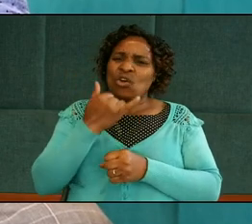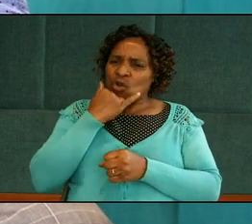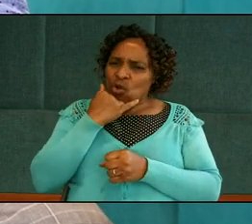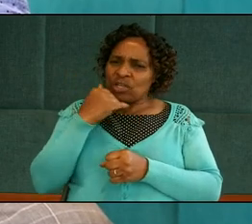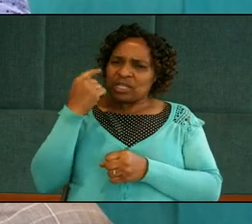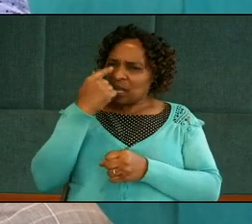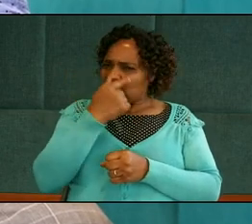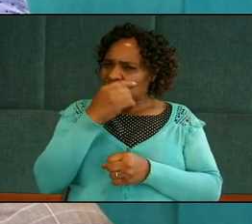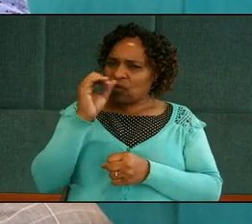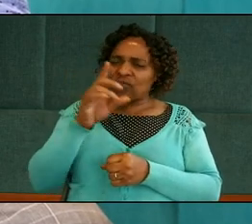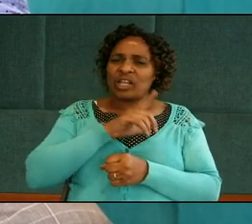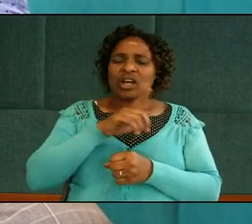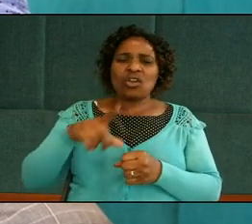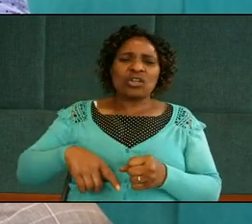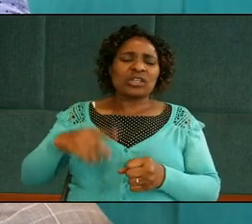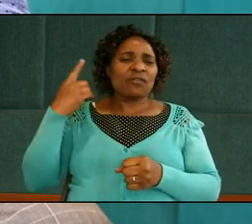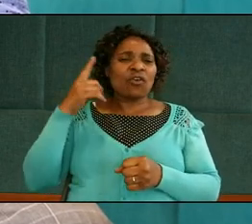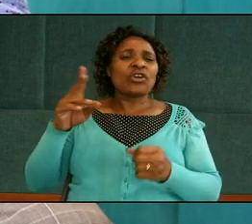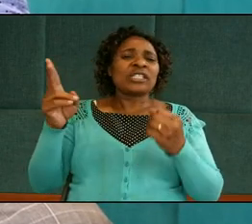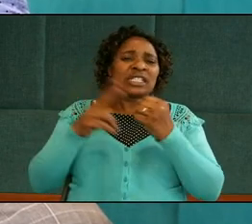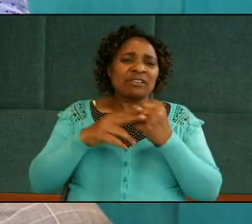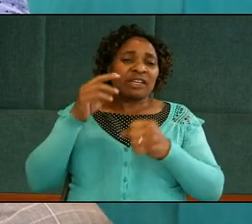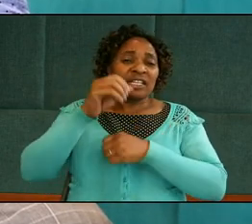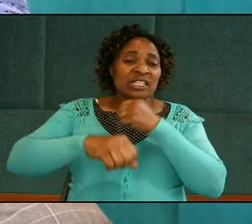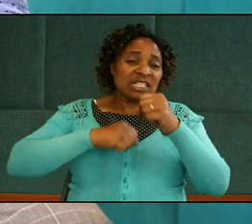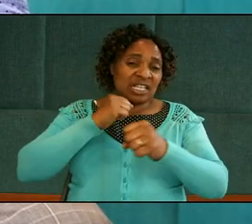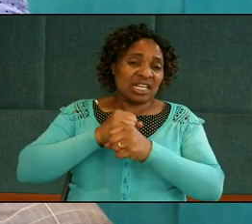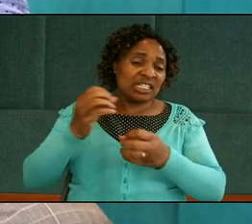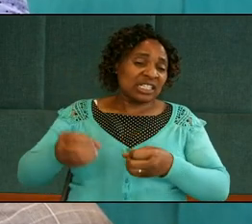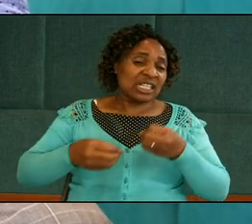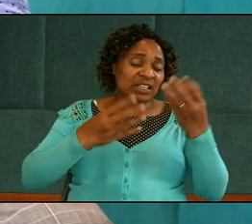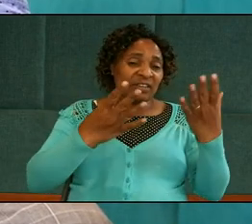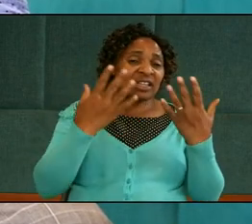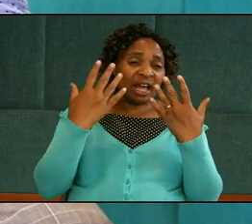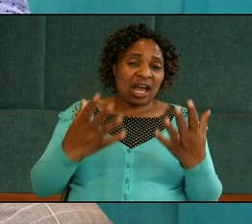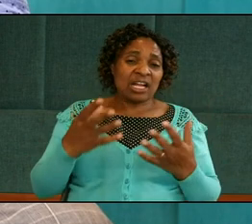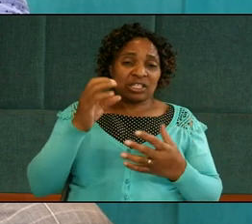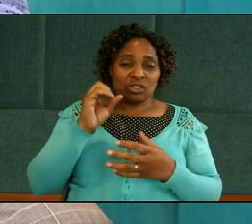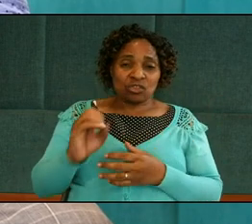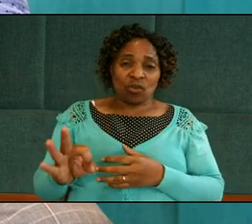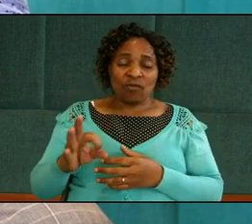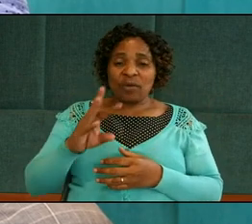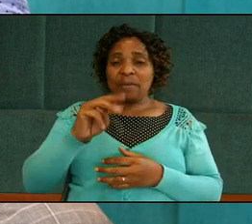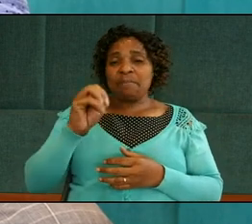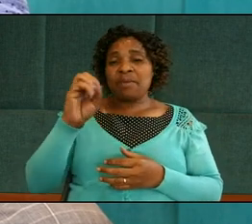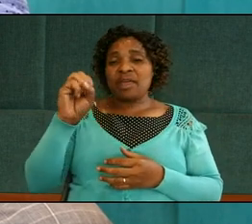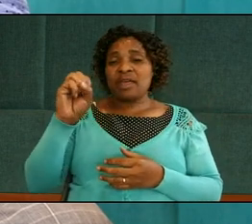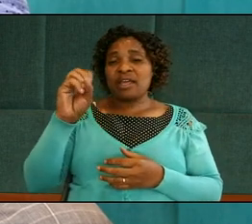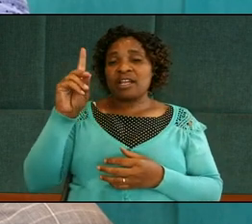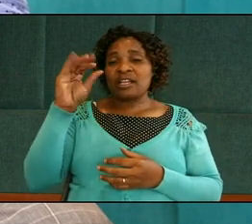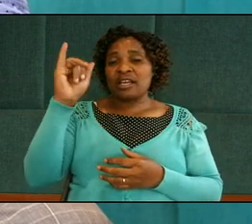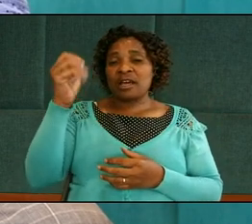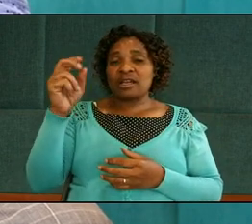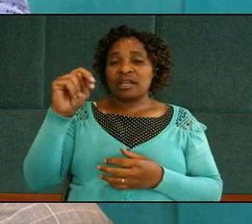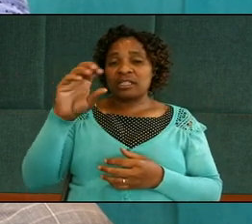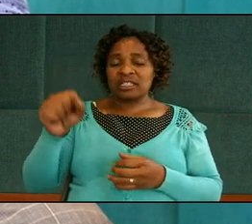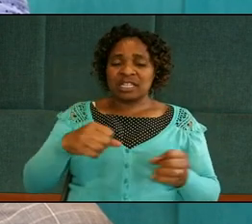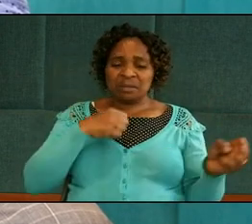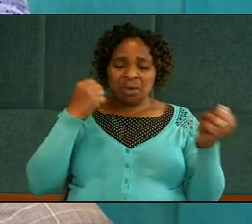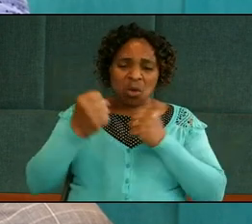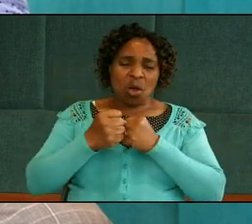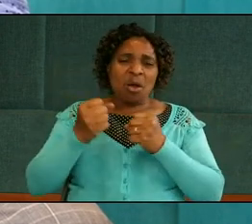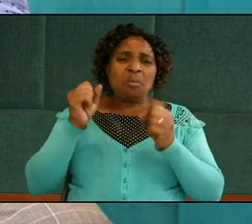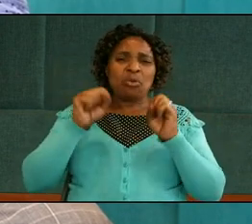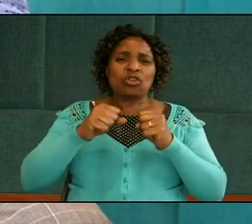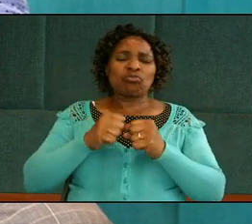of the Lord. And for 7 years he gave them into the hands of the Midianites. Because the power of Midian was so oppressive, the